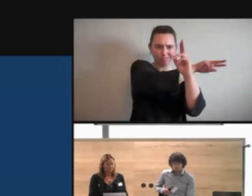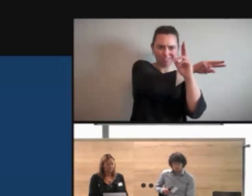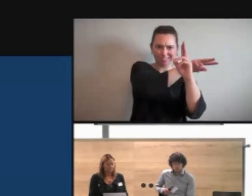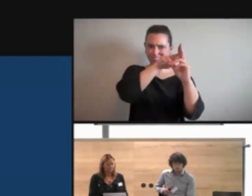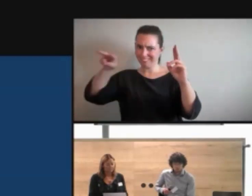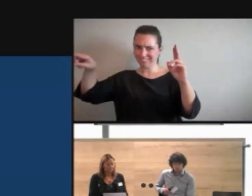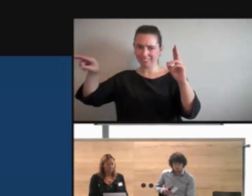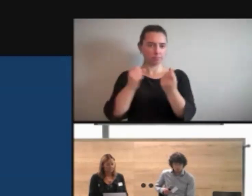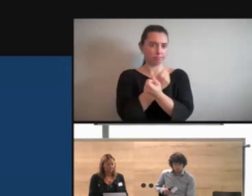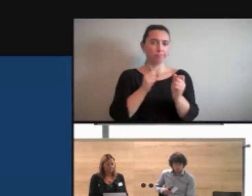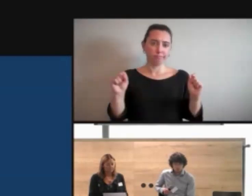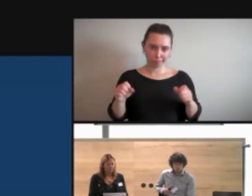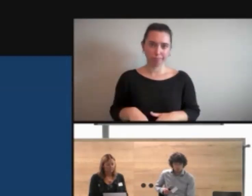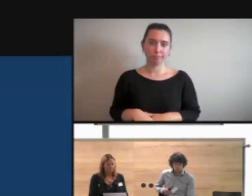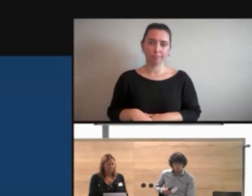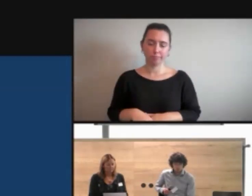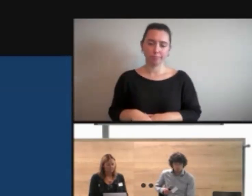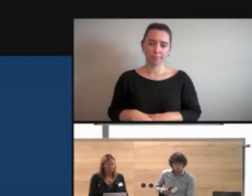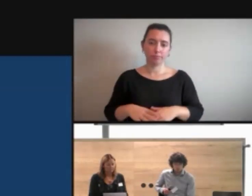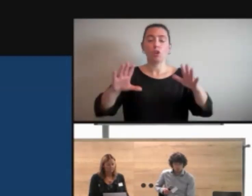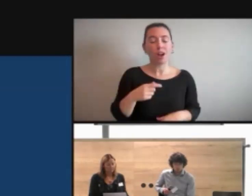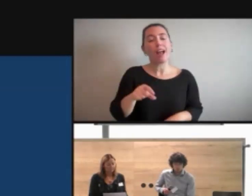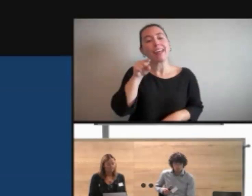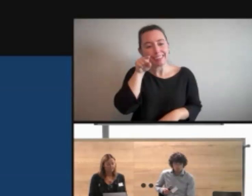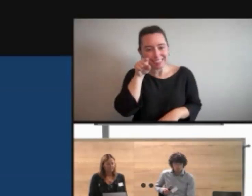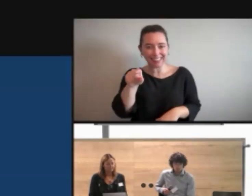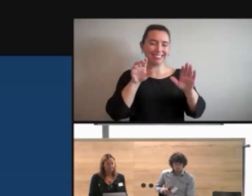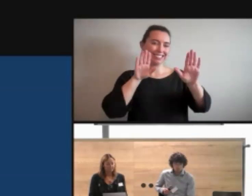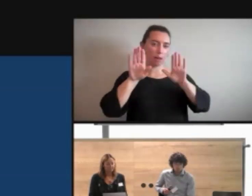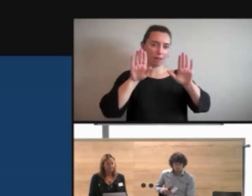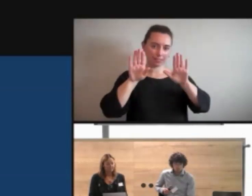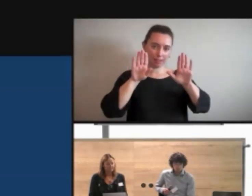sorry, this is the slide that I was hoping to show, and then the next slide again, please.